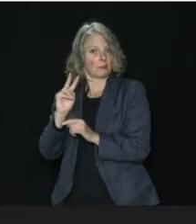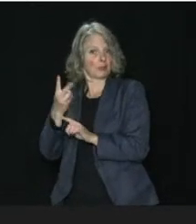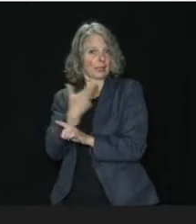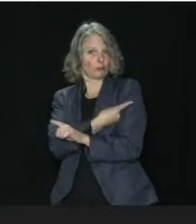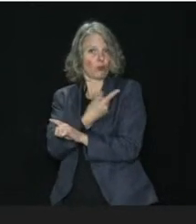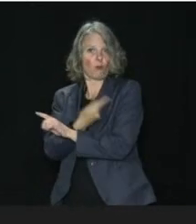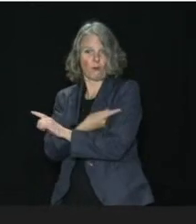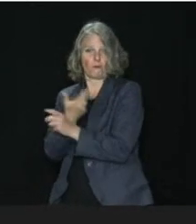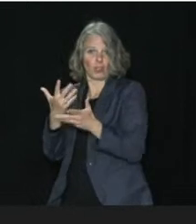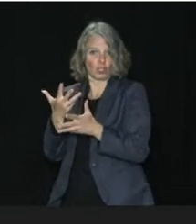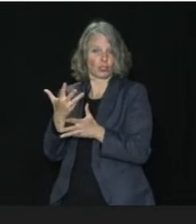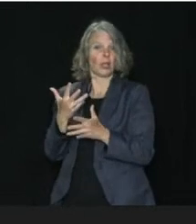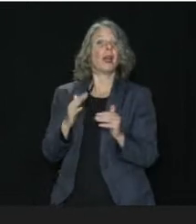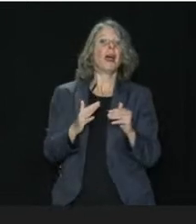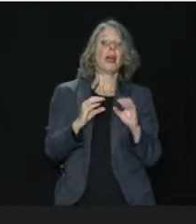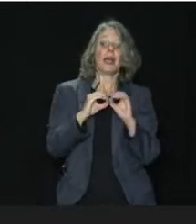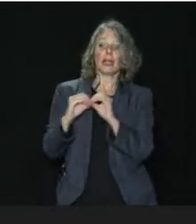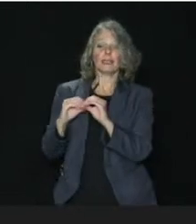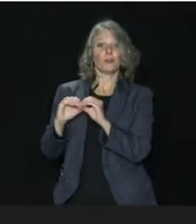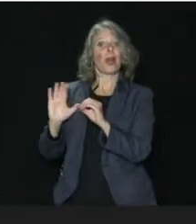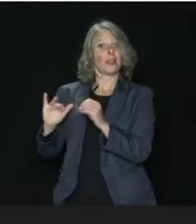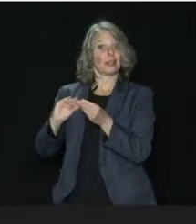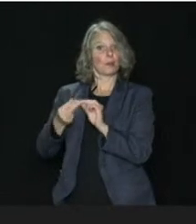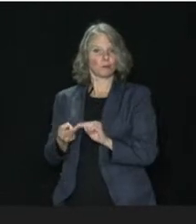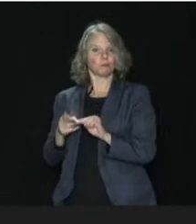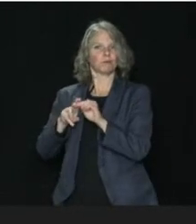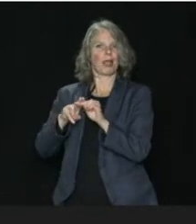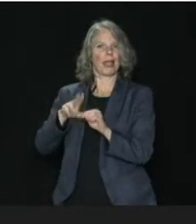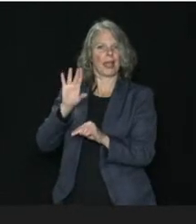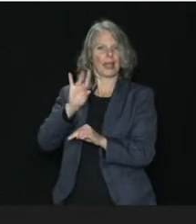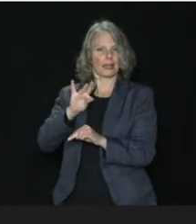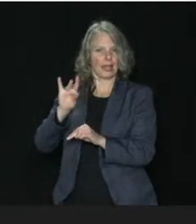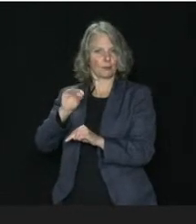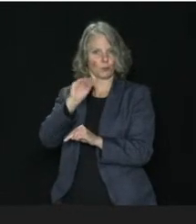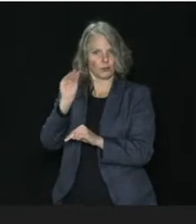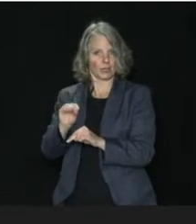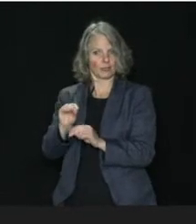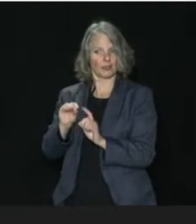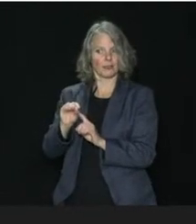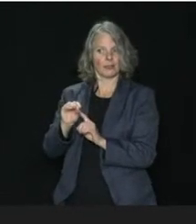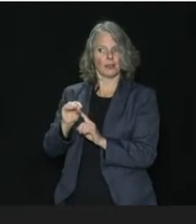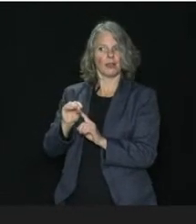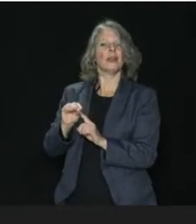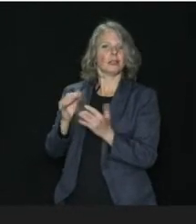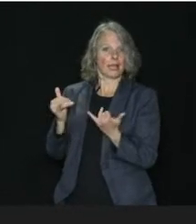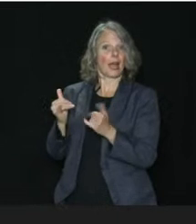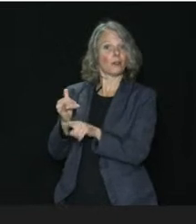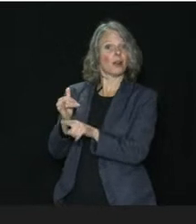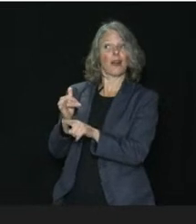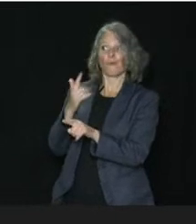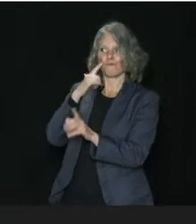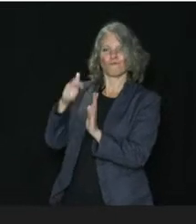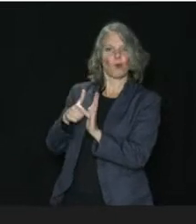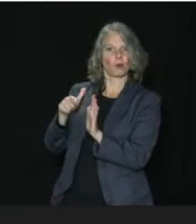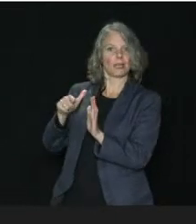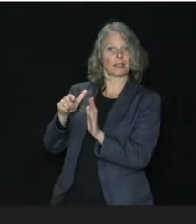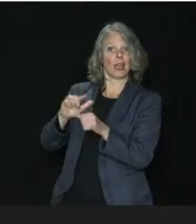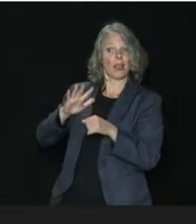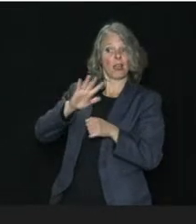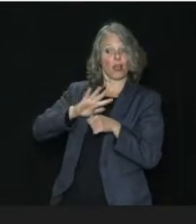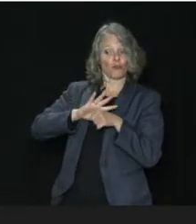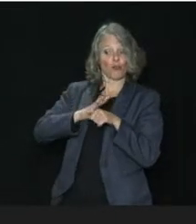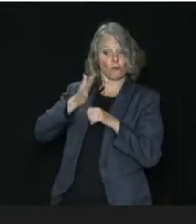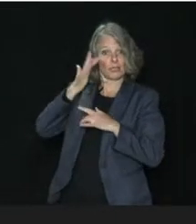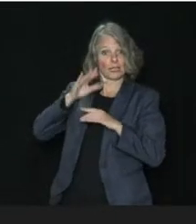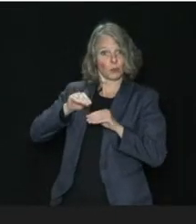Inuit communities, this rate goes up to almost 80%, and the data is clear. The COVID-19 case rate has drastically slowed down as the